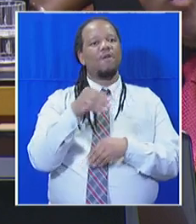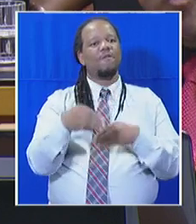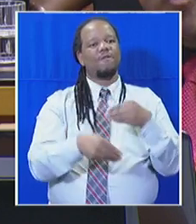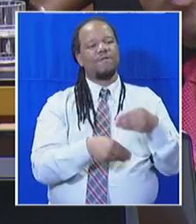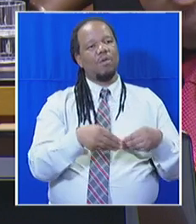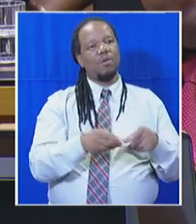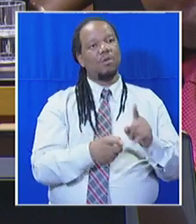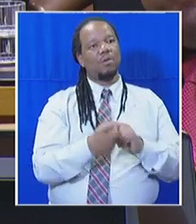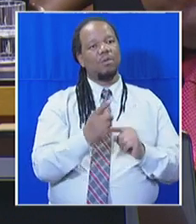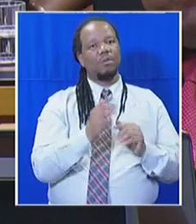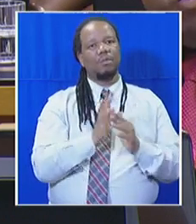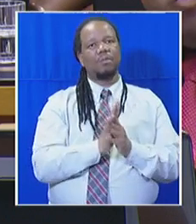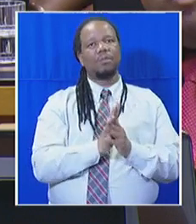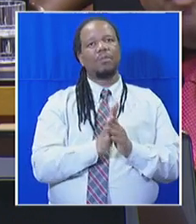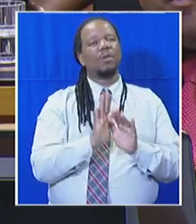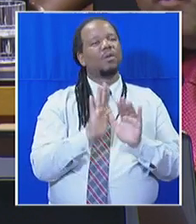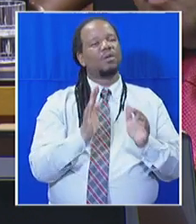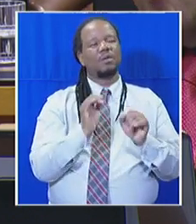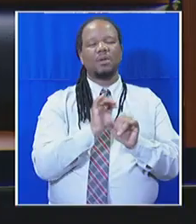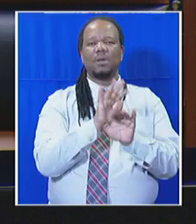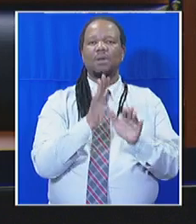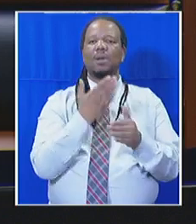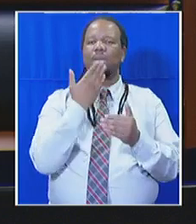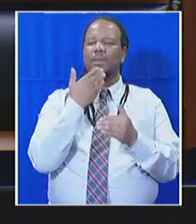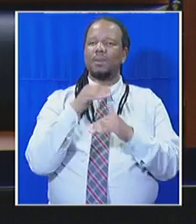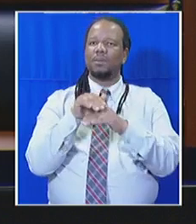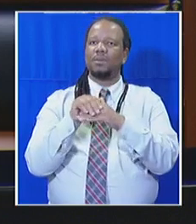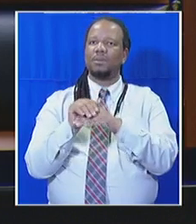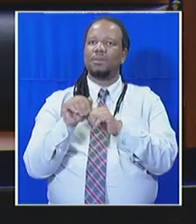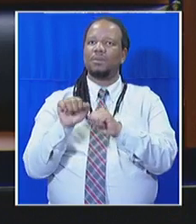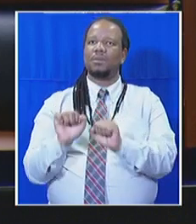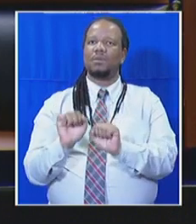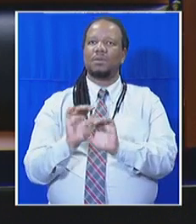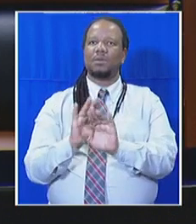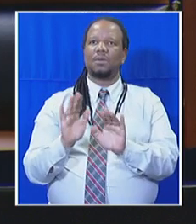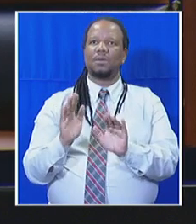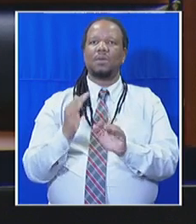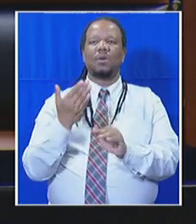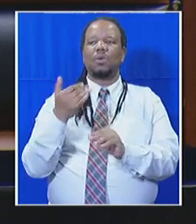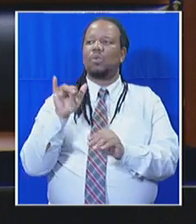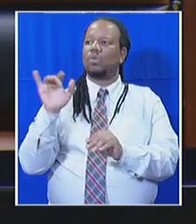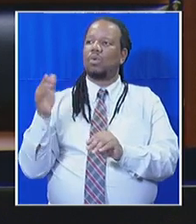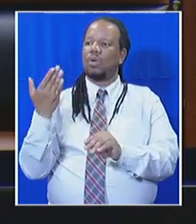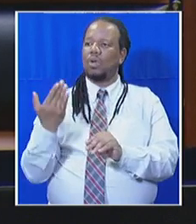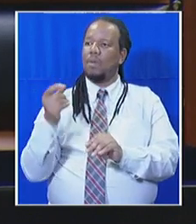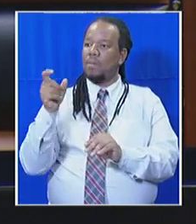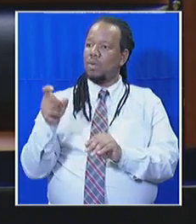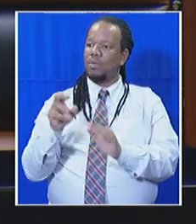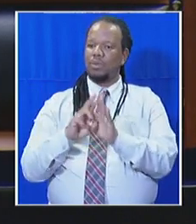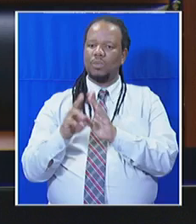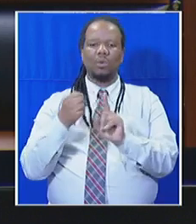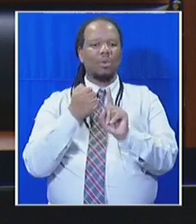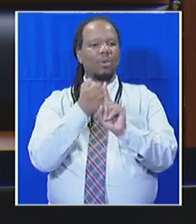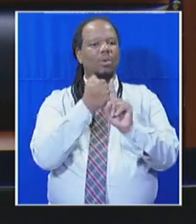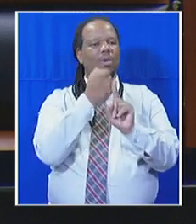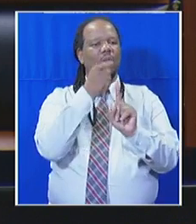Waters. to the original question. Please sit. I hope we don't have advocates for other members in this room. But what